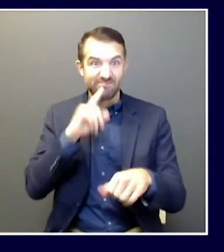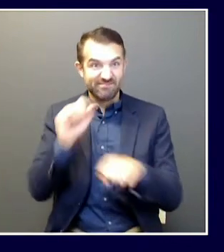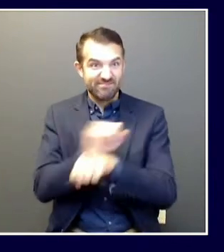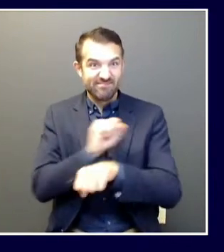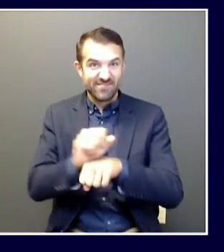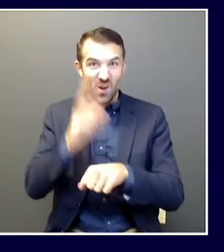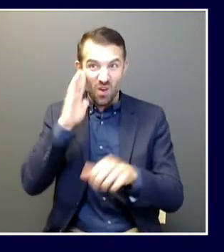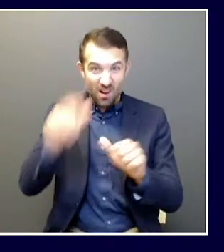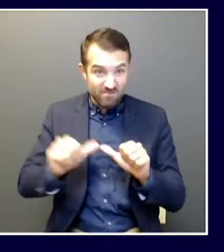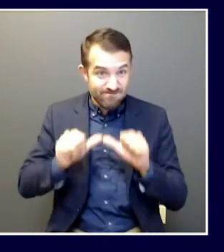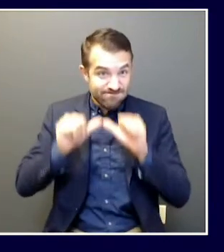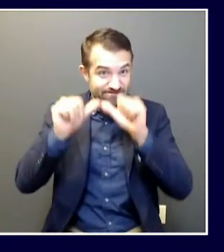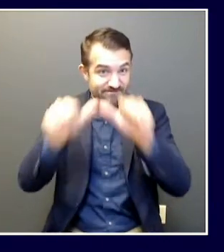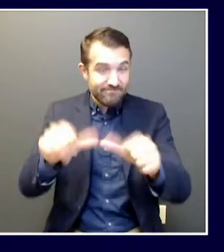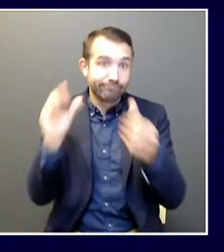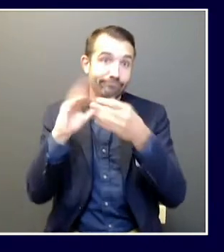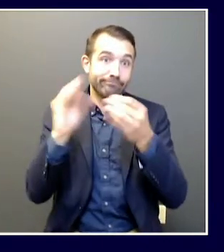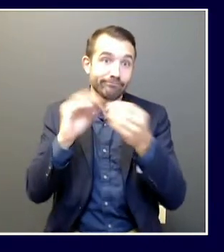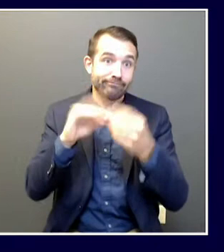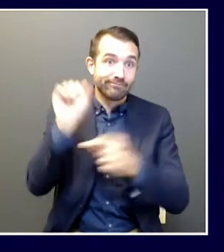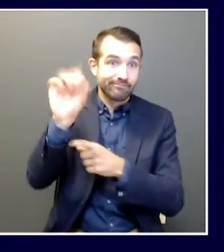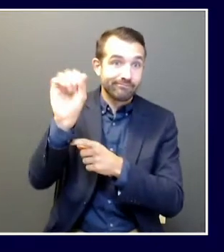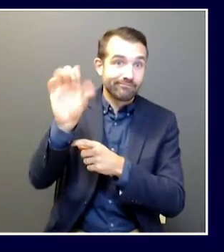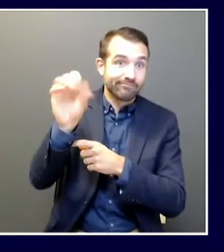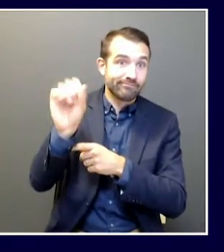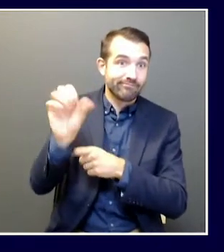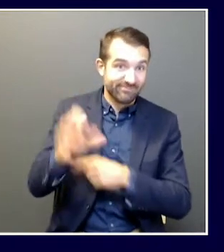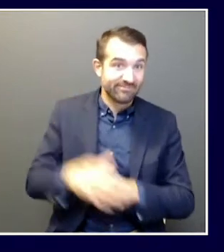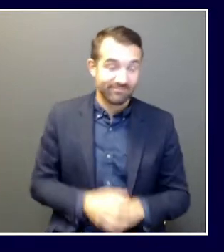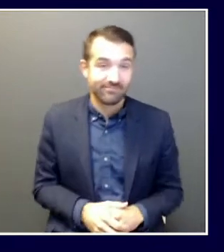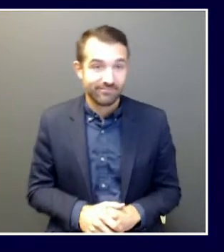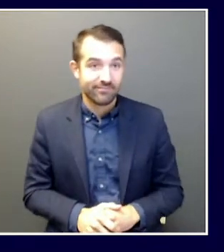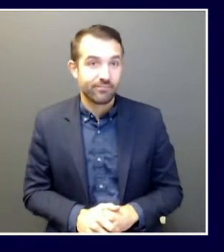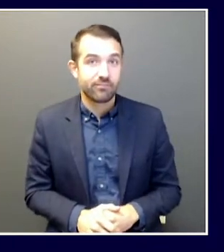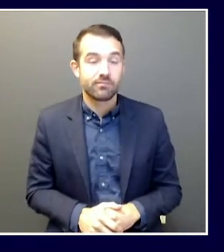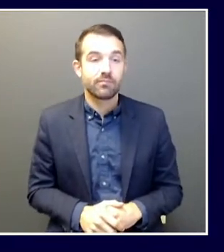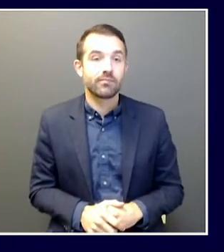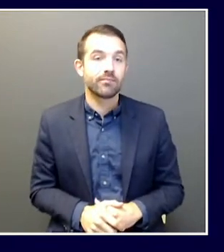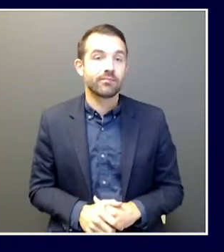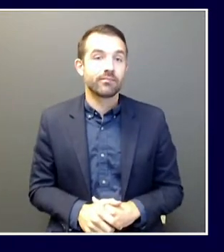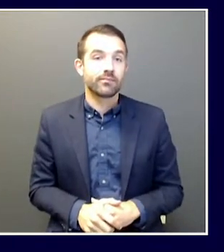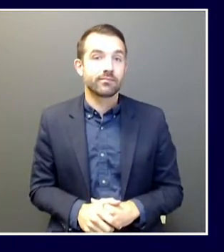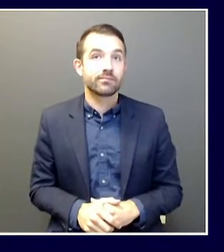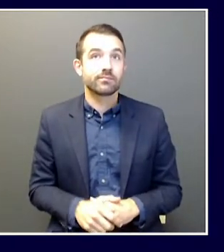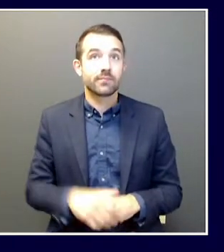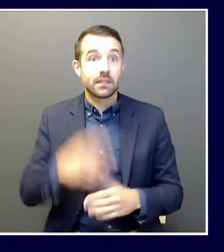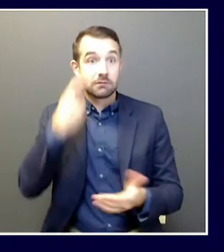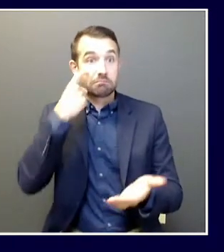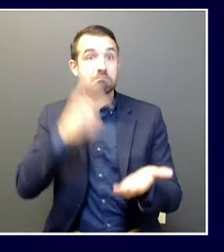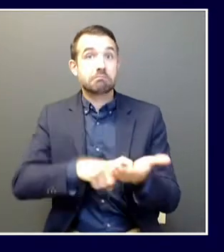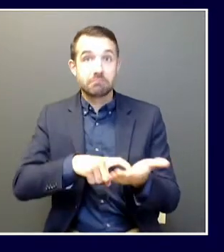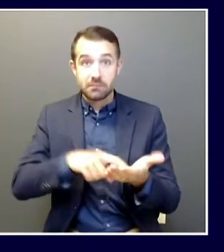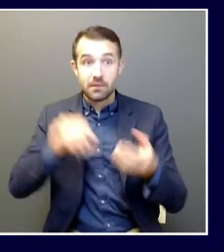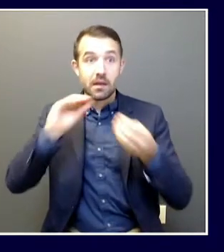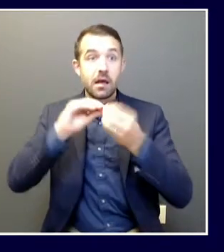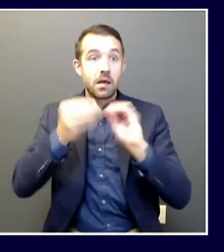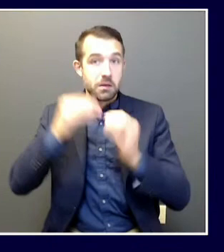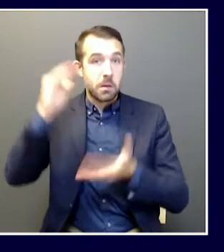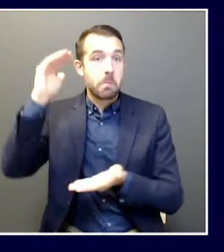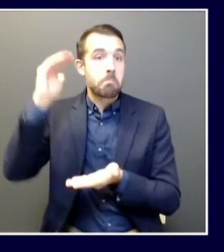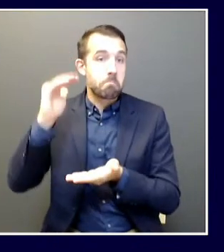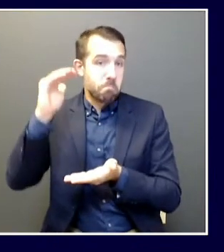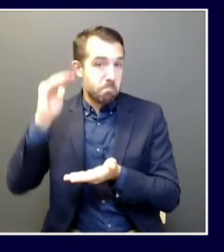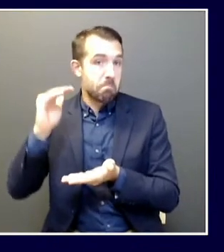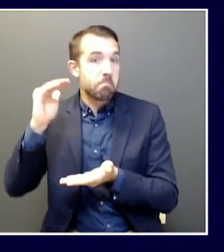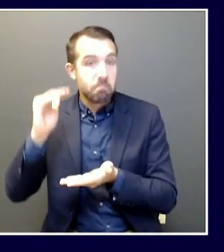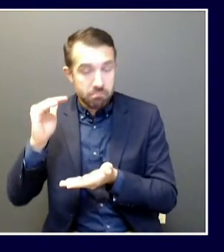throughout the pandemic, we remain here even though we are starting to see some signs of easing. Now, to those of you